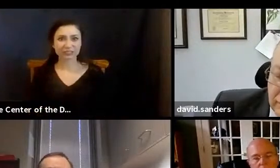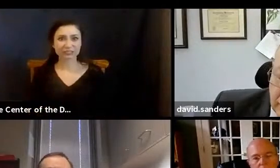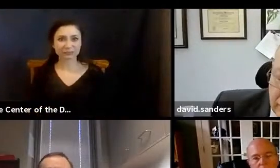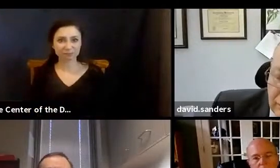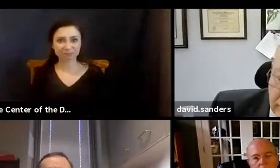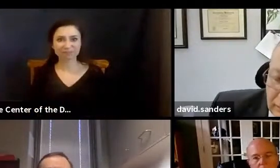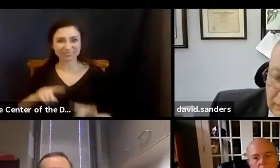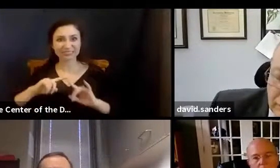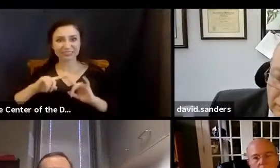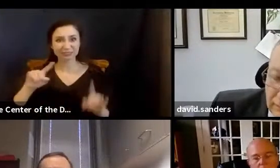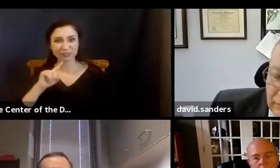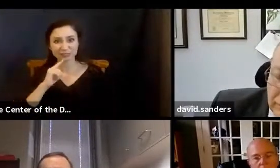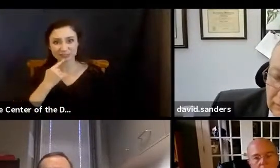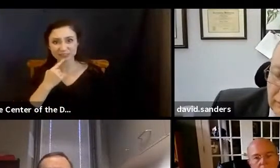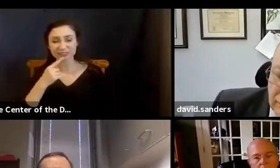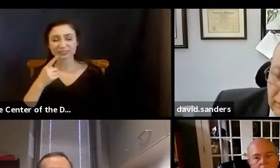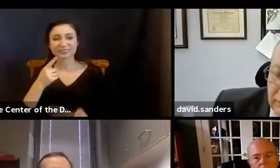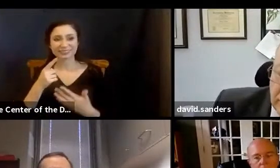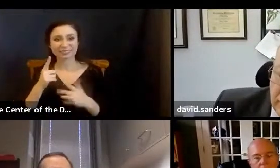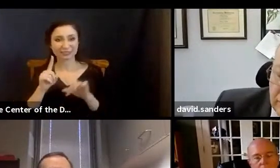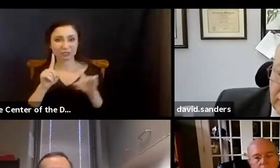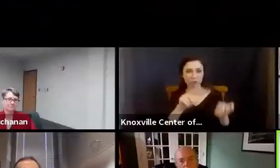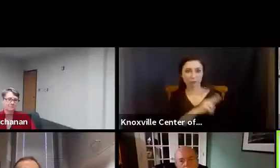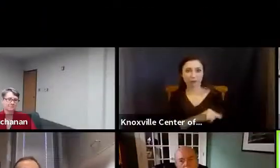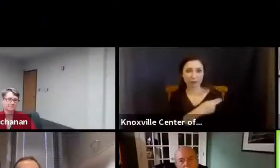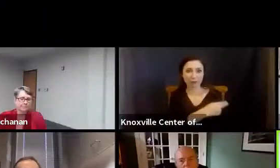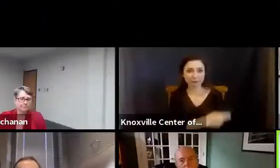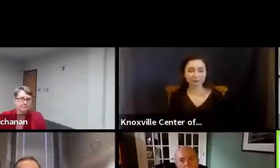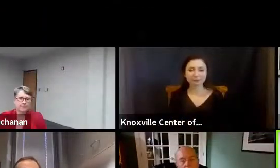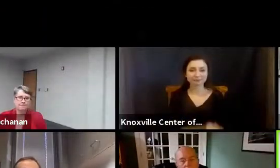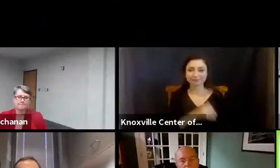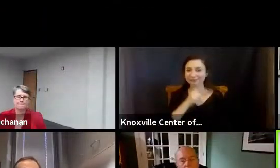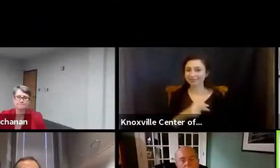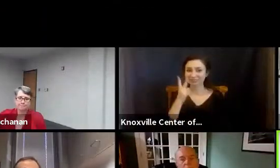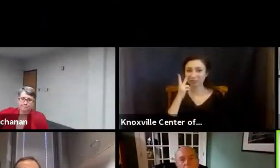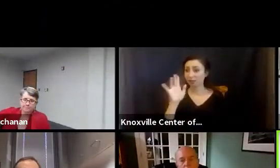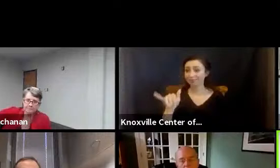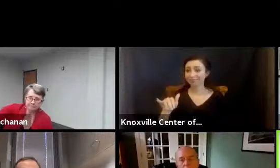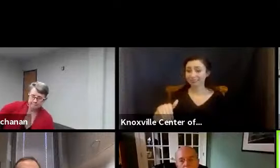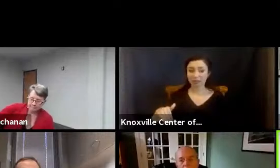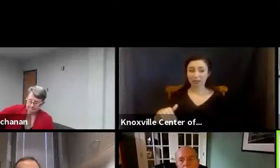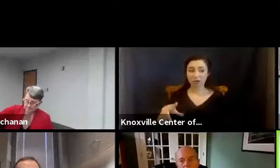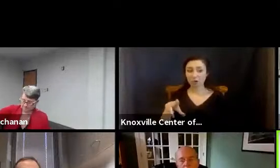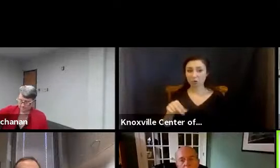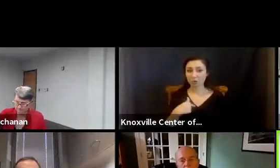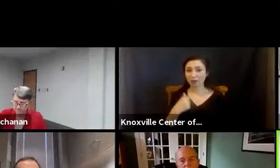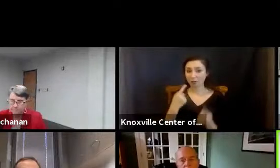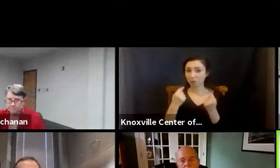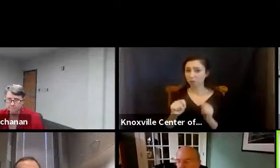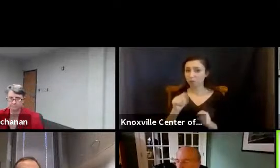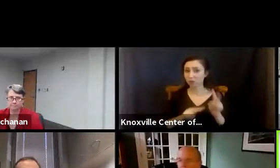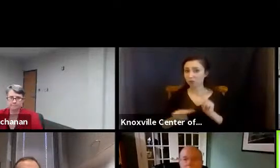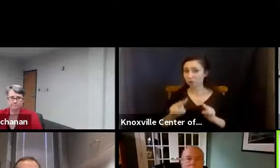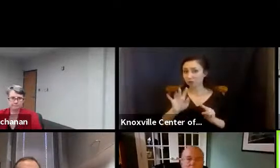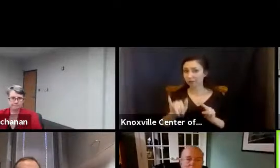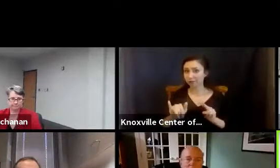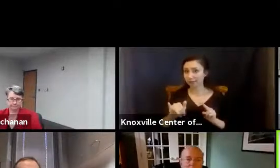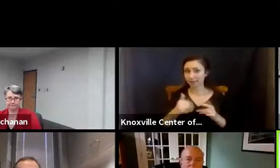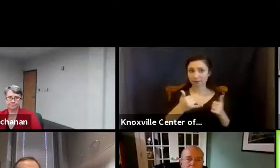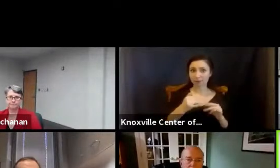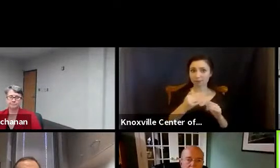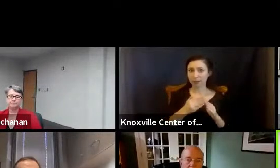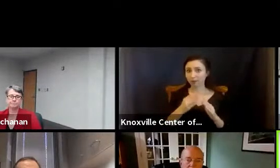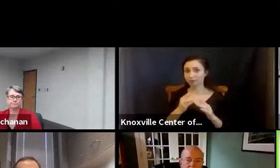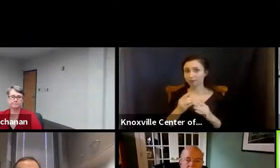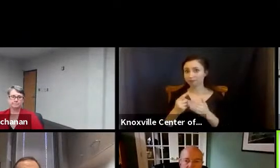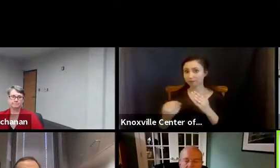the difference in hospitalizations. I have not seen that. I'll definitely try to look at that between now and next week's